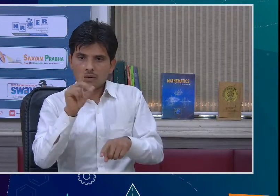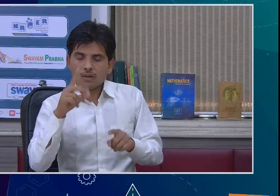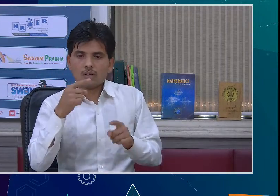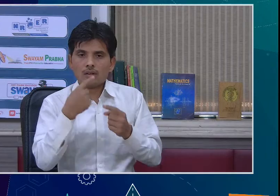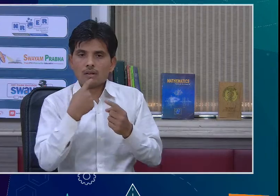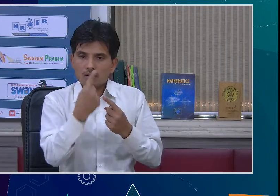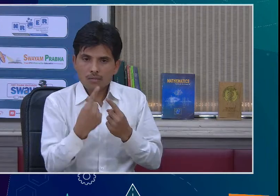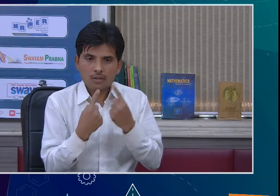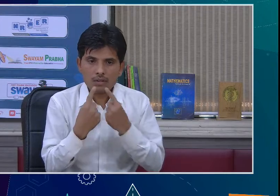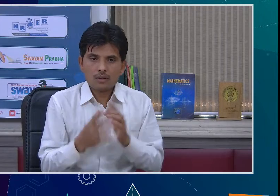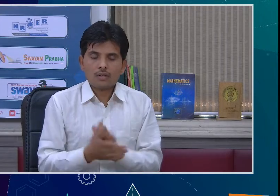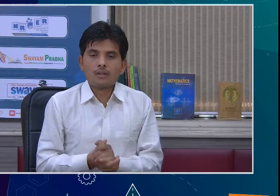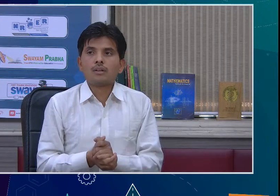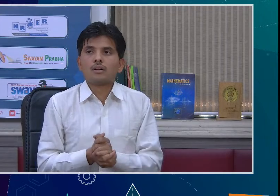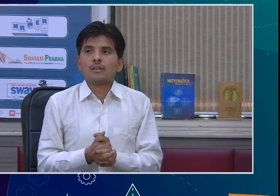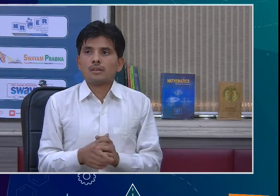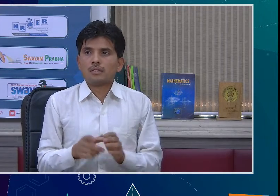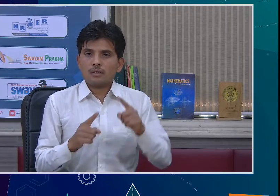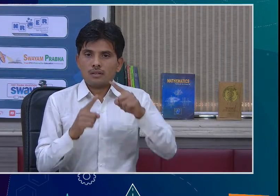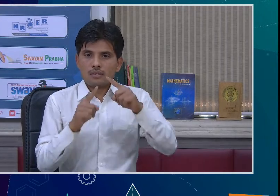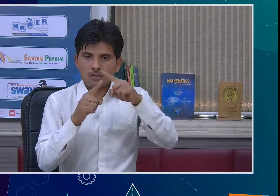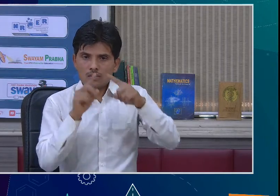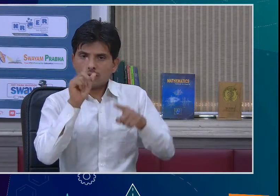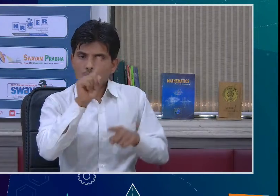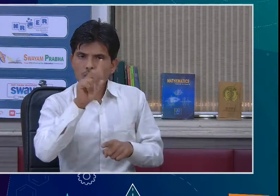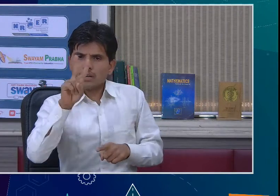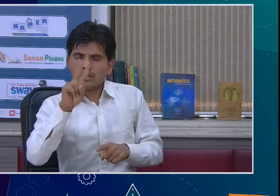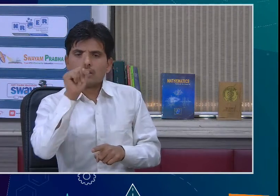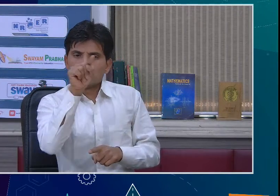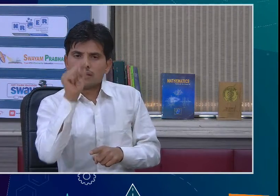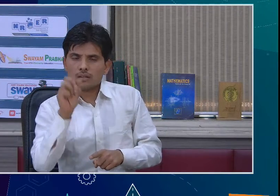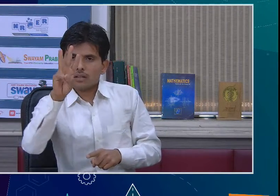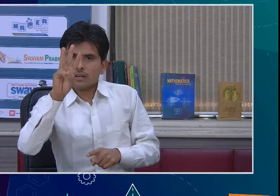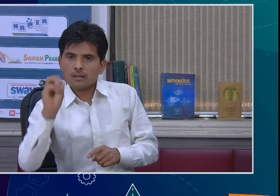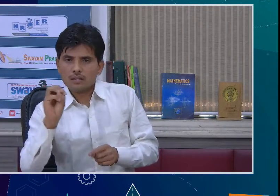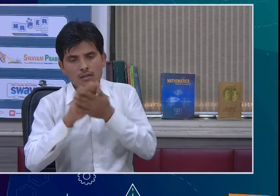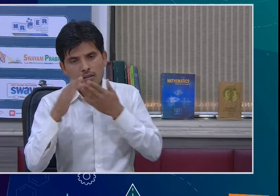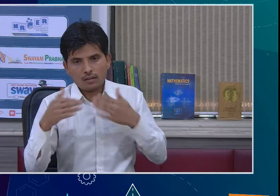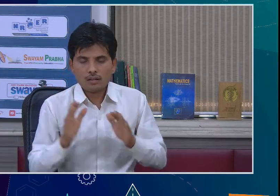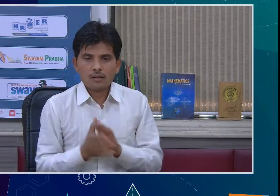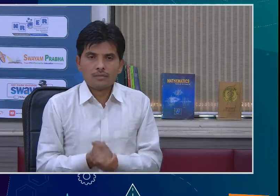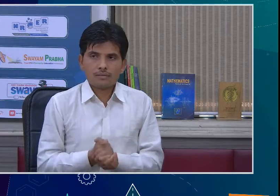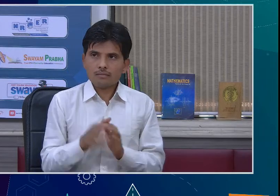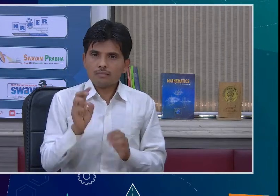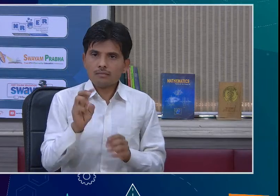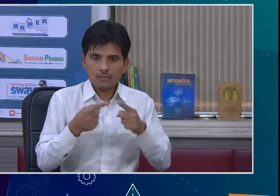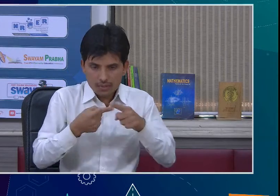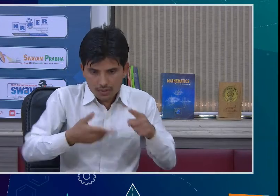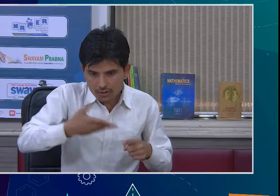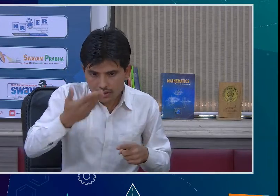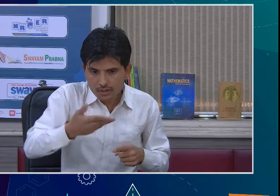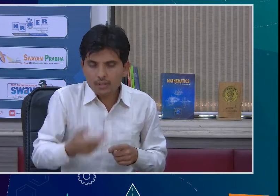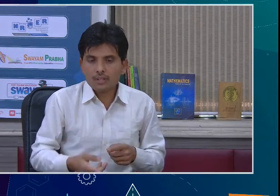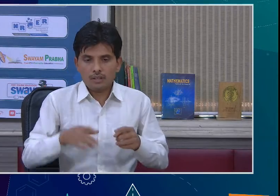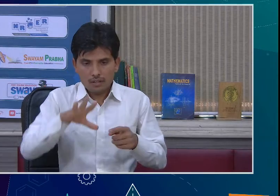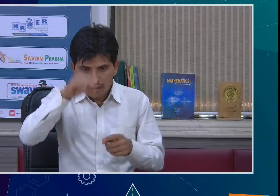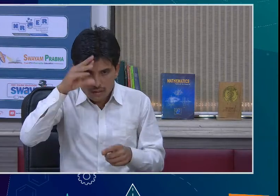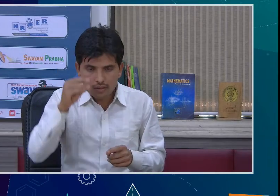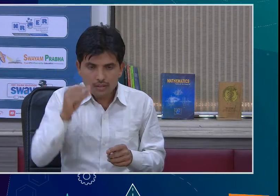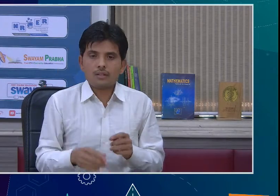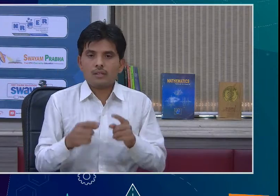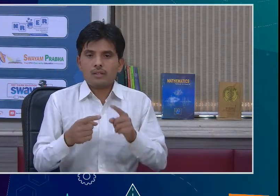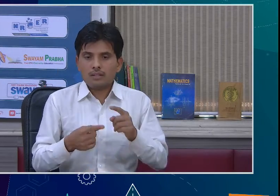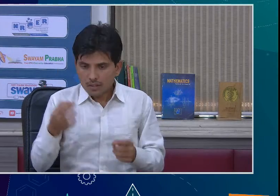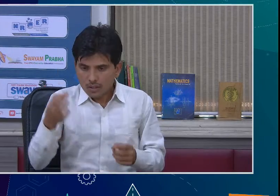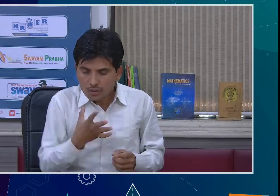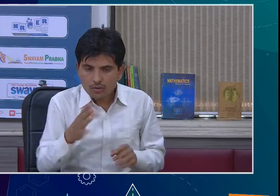watch, and from 12 noon till 12:30 p.m. we have our special sessions for all of you. That is teaching learning interventions for inclusive